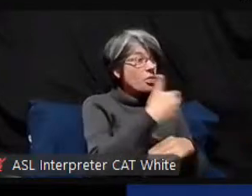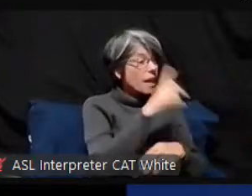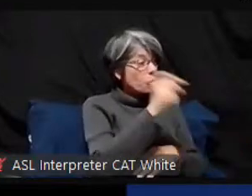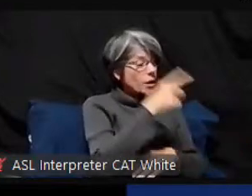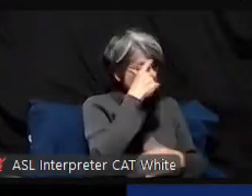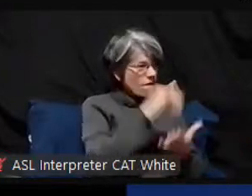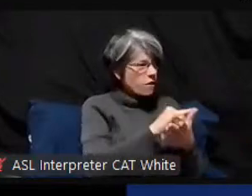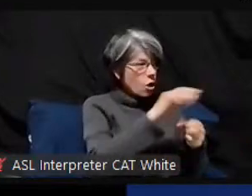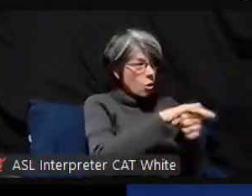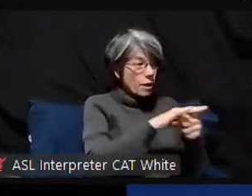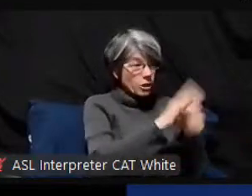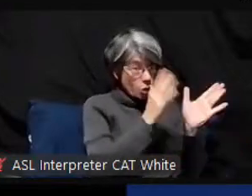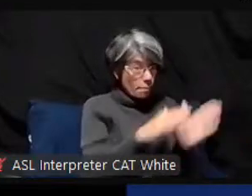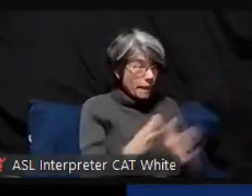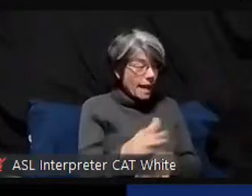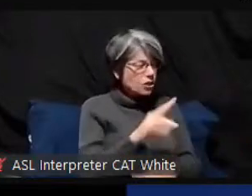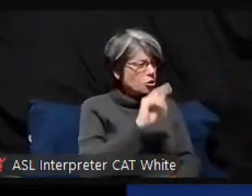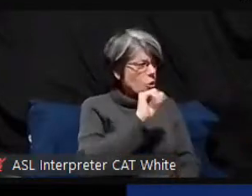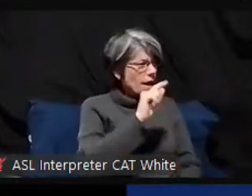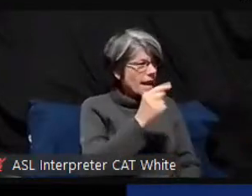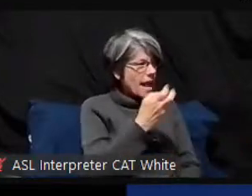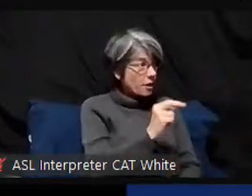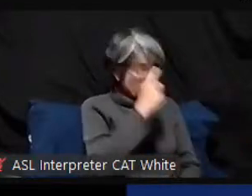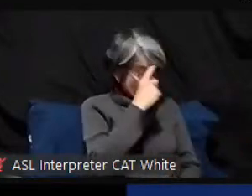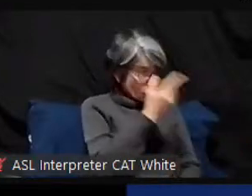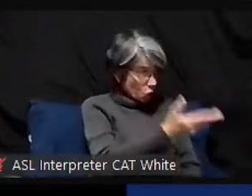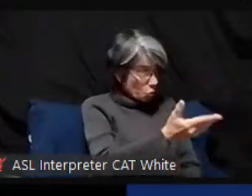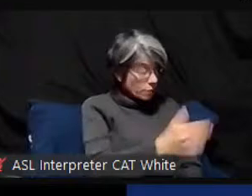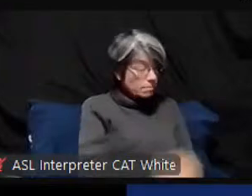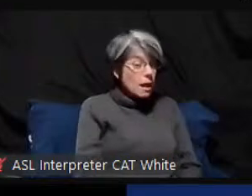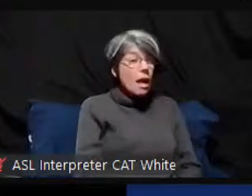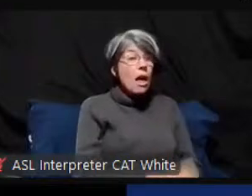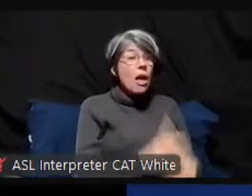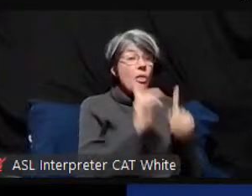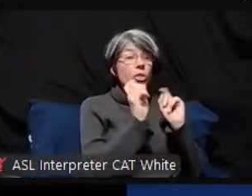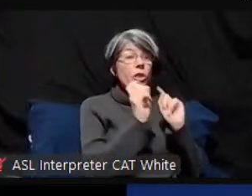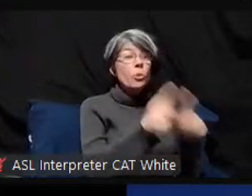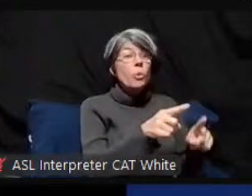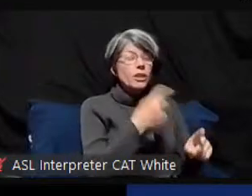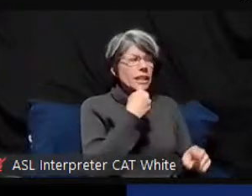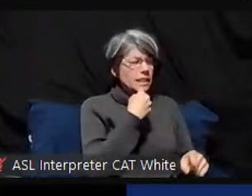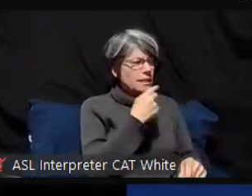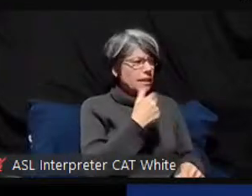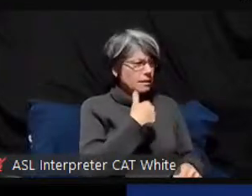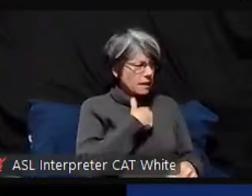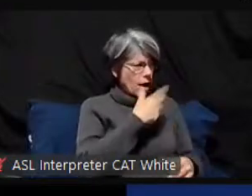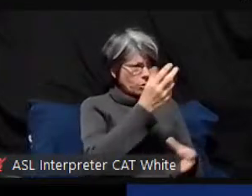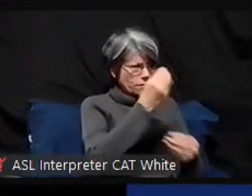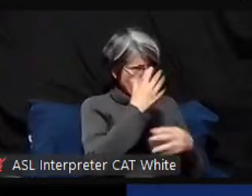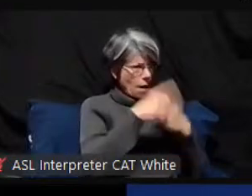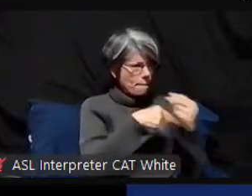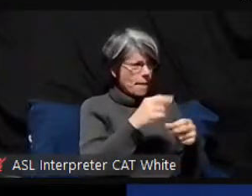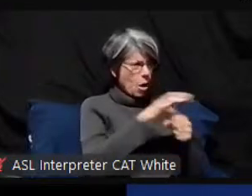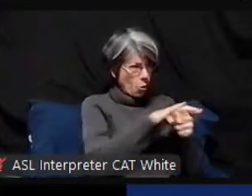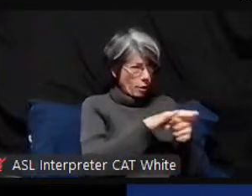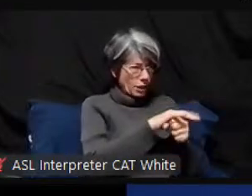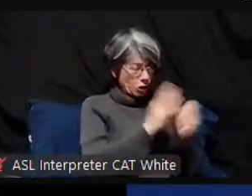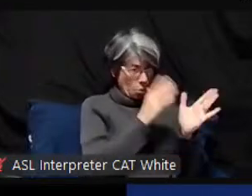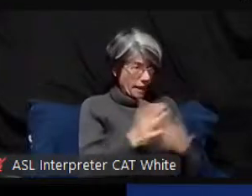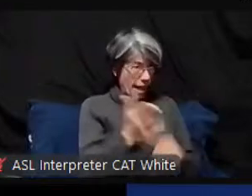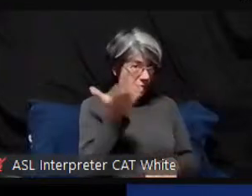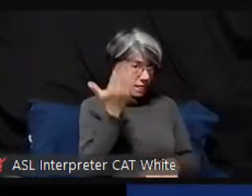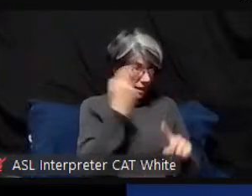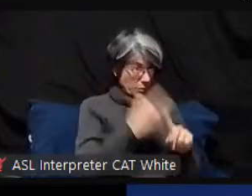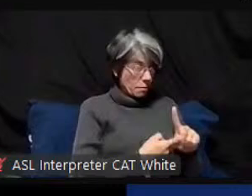for regional planning. So Nathan, this one's for you. The question that says, I was informed by regional planning last month